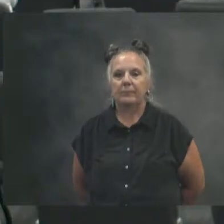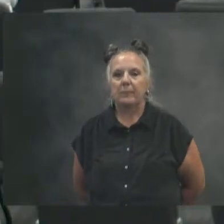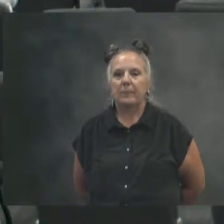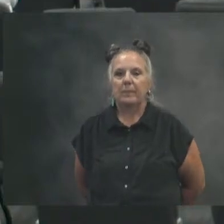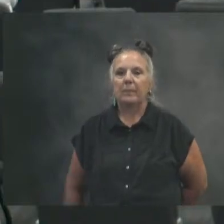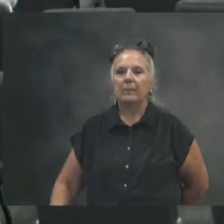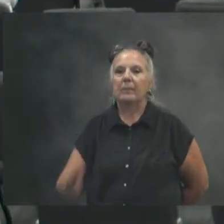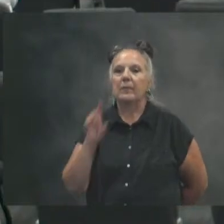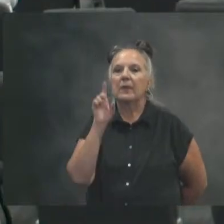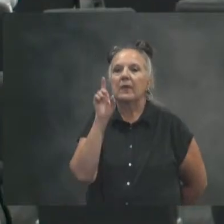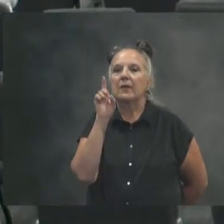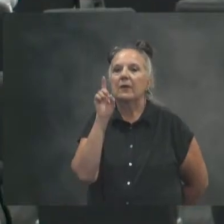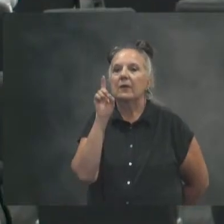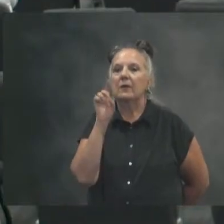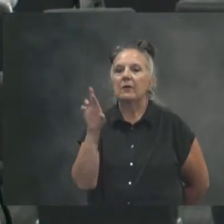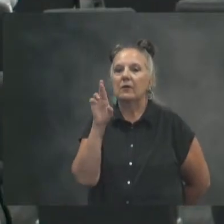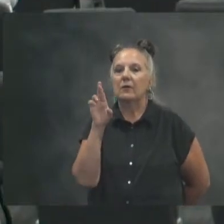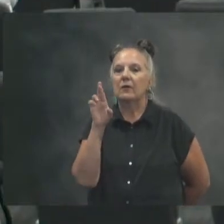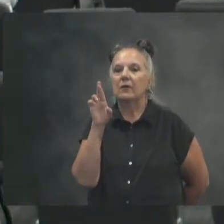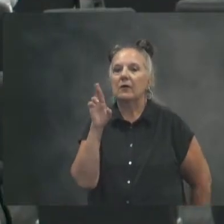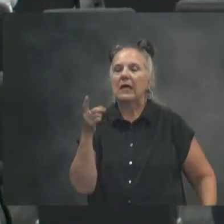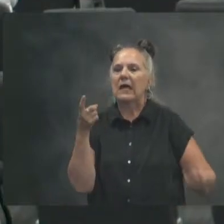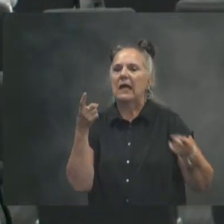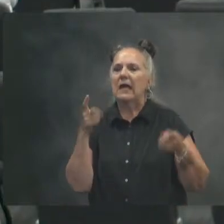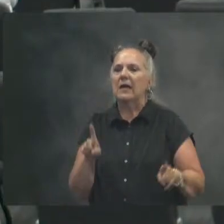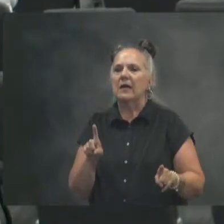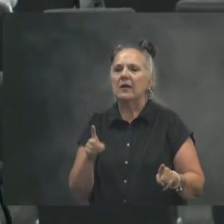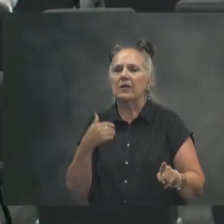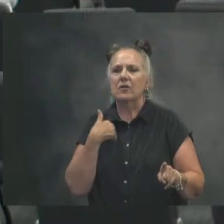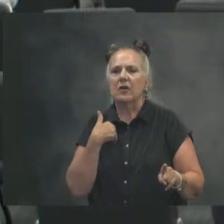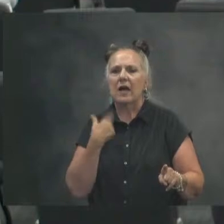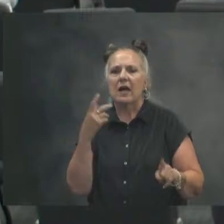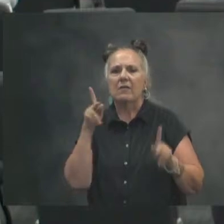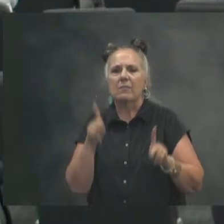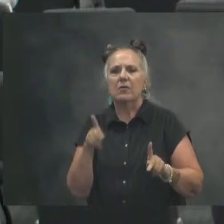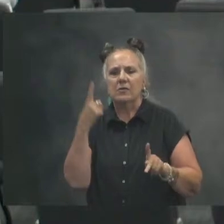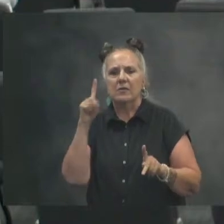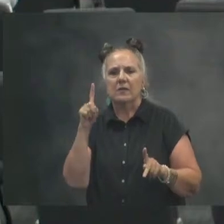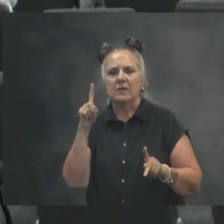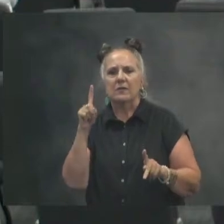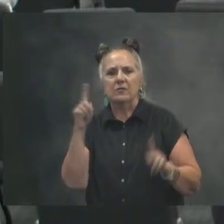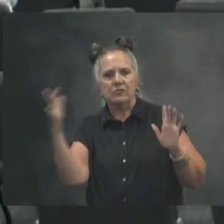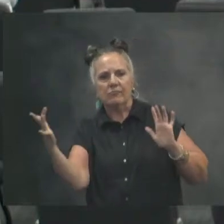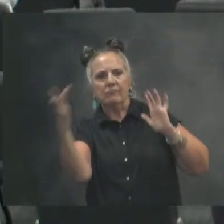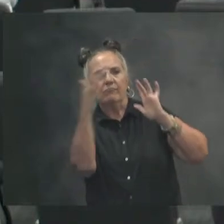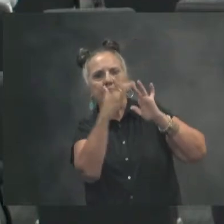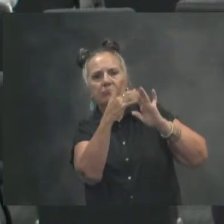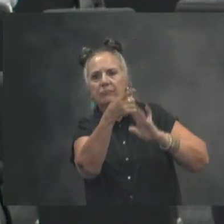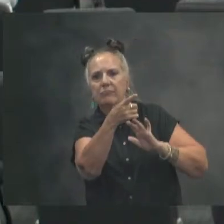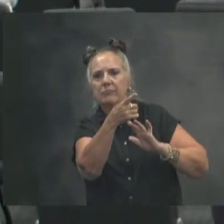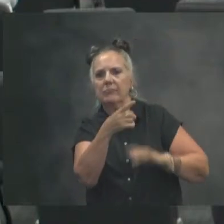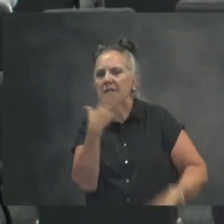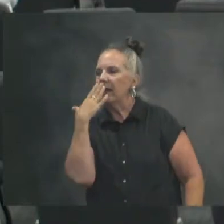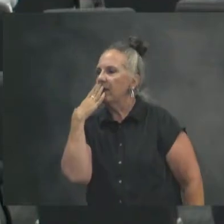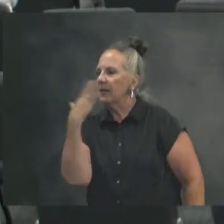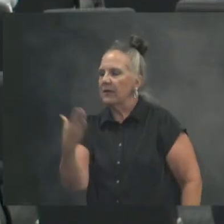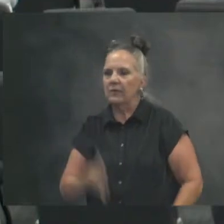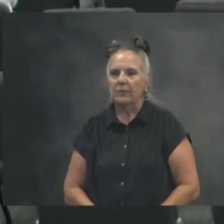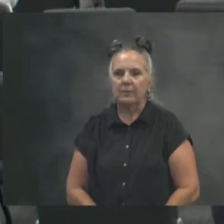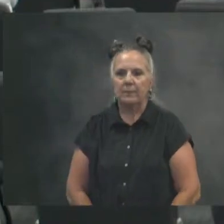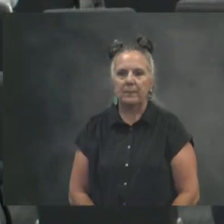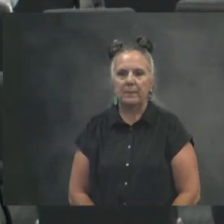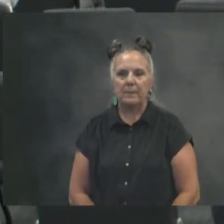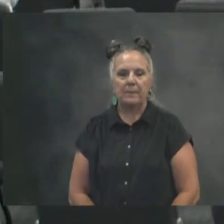Dr. Savine, is it possible to have someone from staff follow up with Mr. Stout? Yes, absolutely. Thank you.